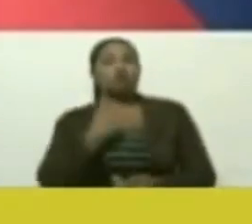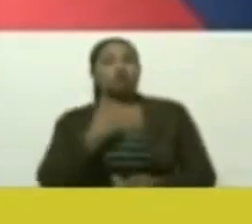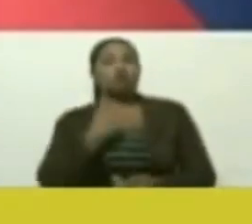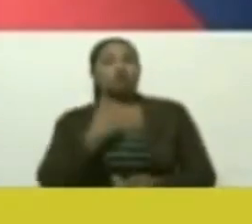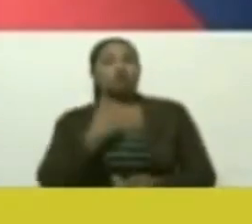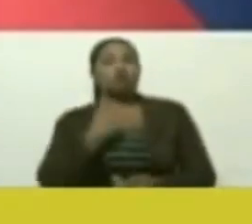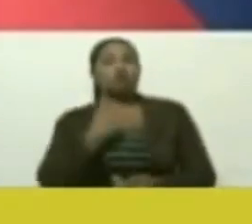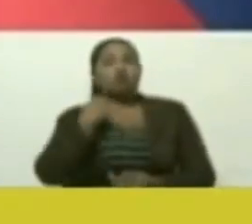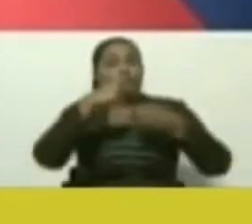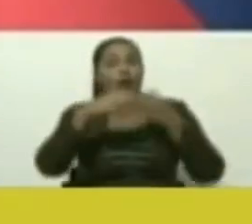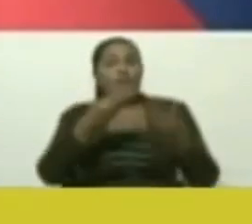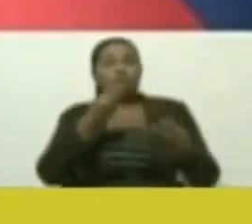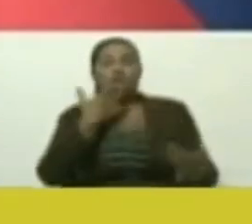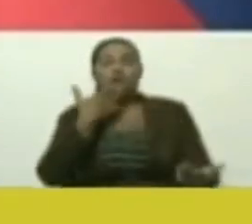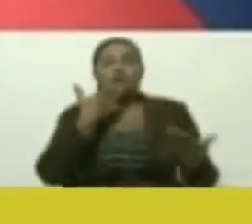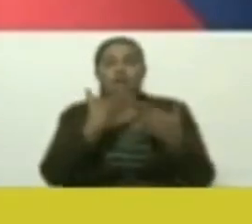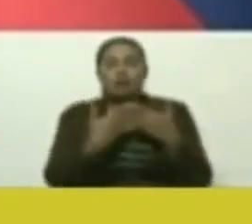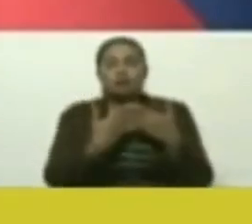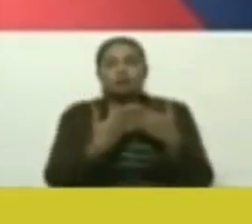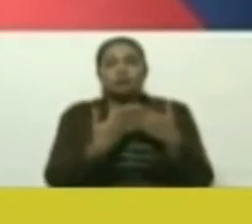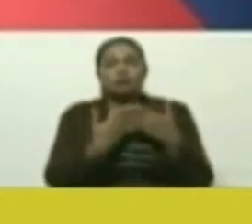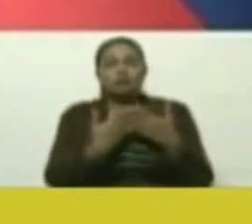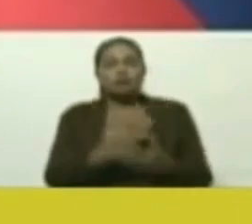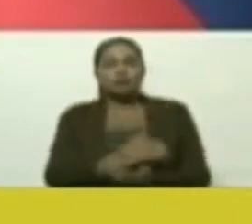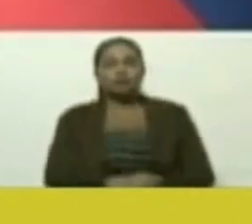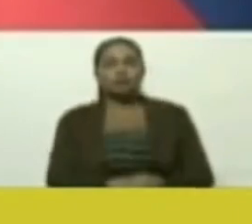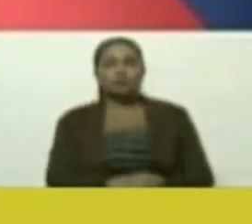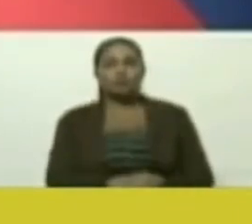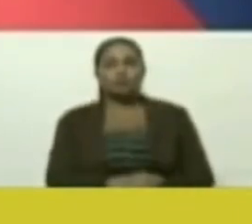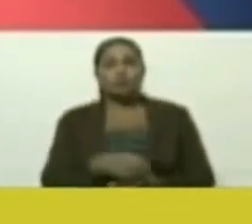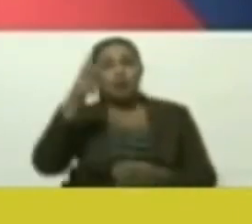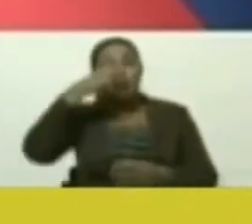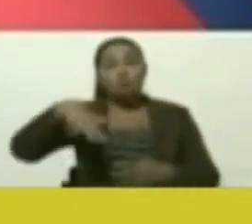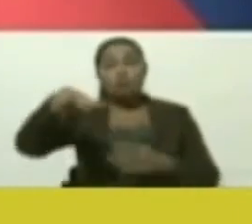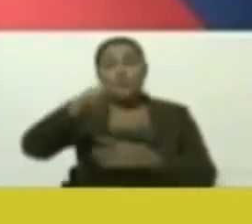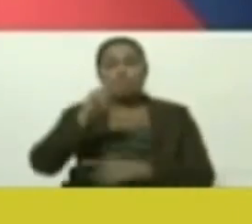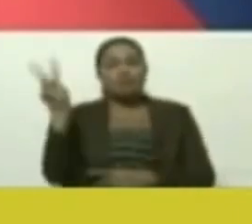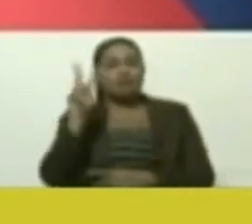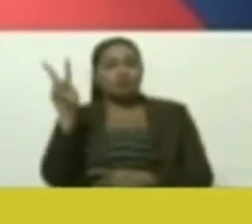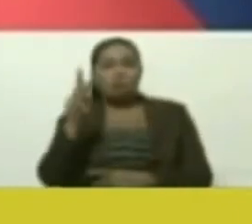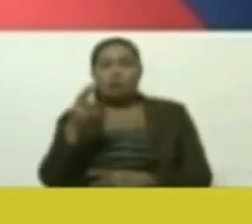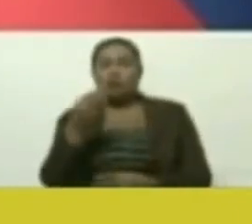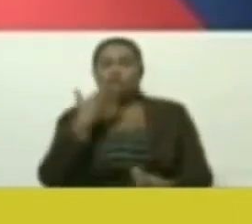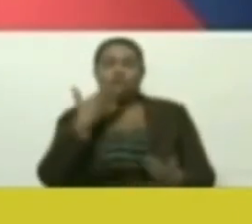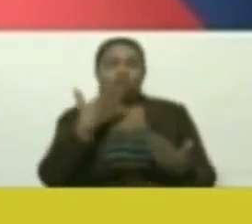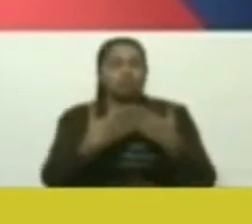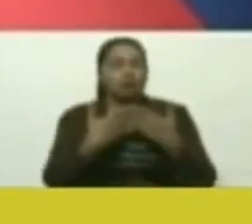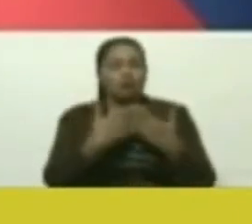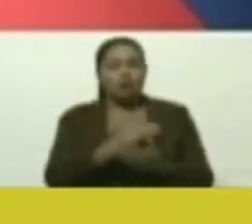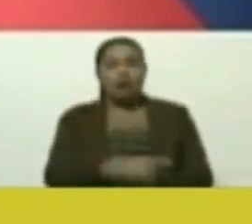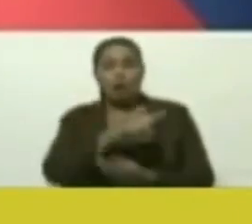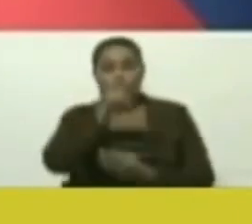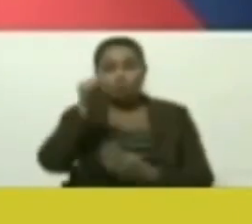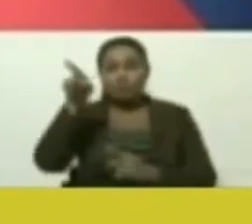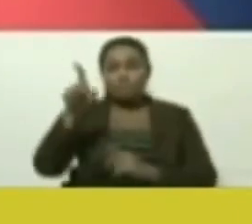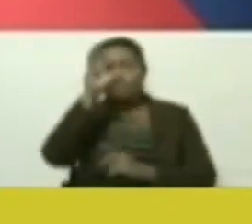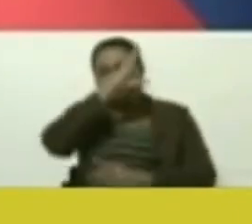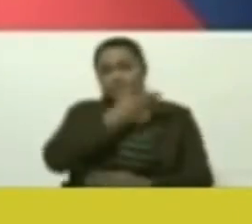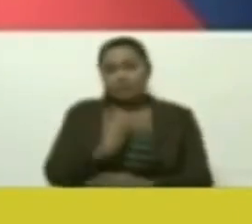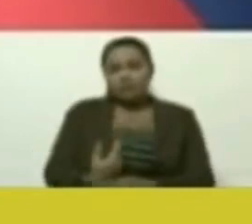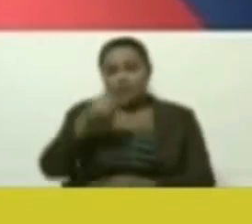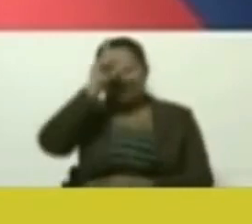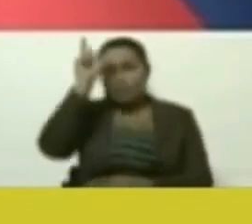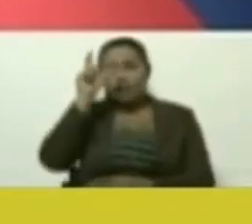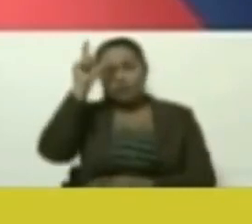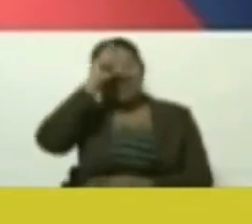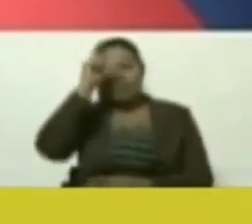I just want to add our thanks to the people of Venezuela, to